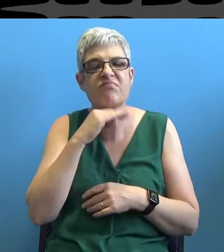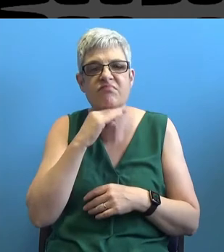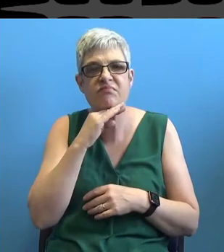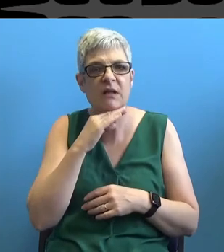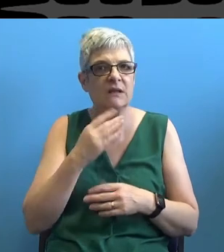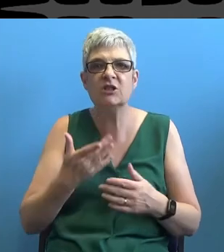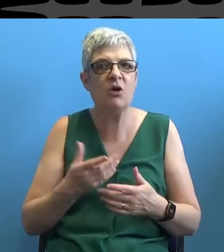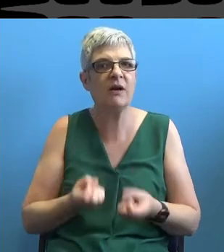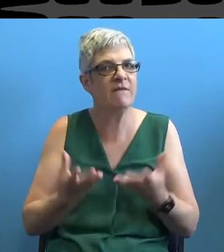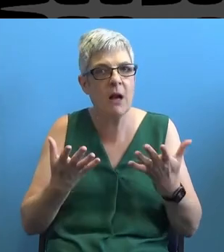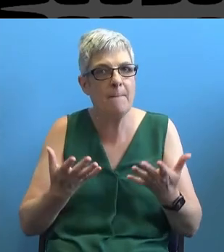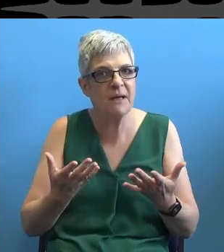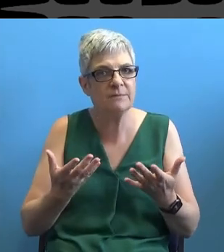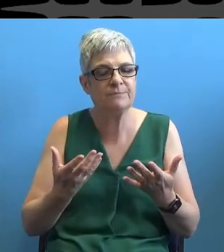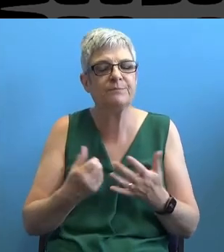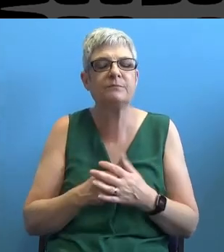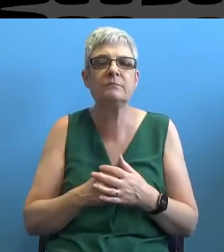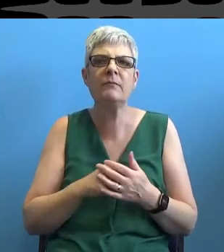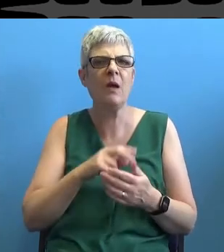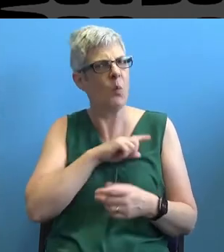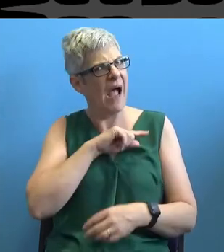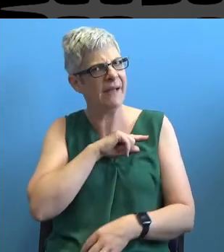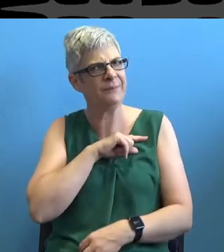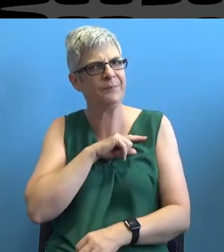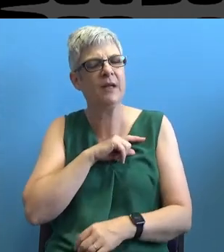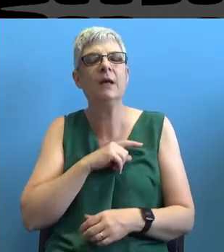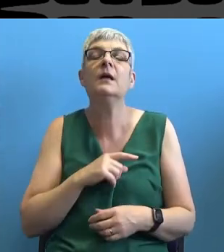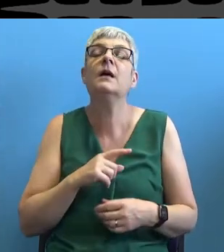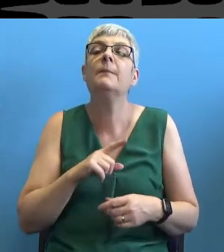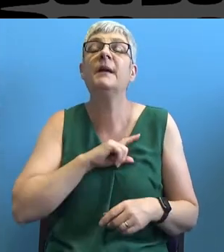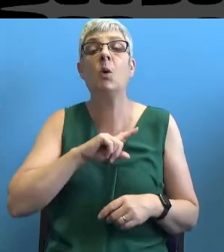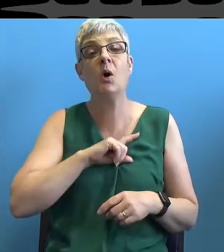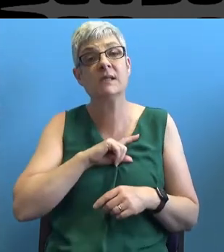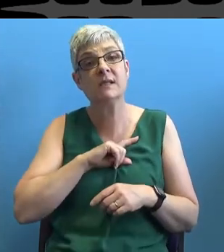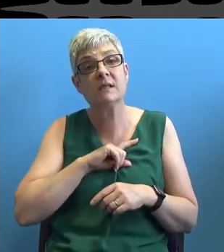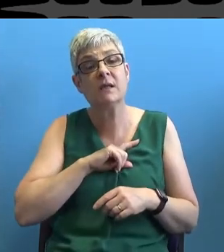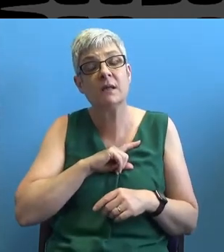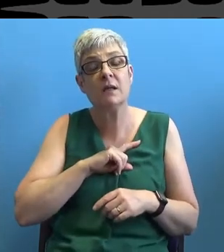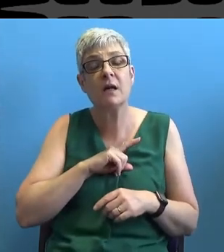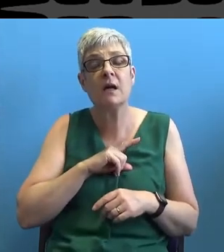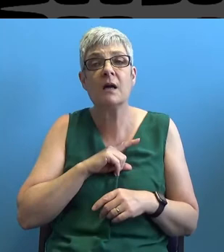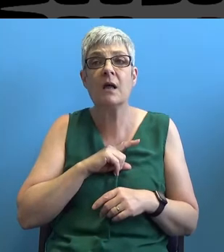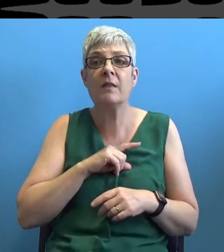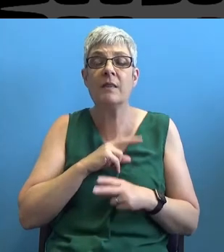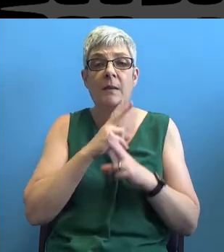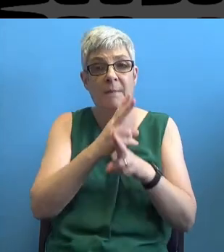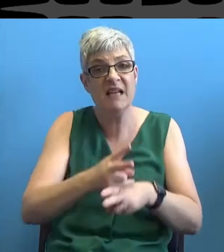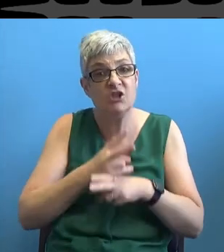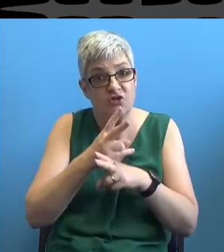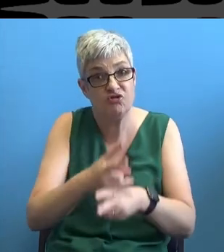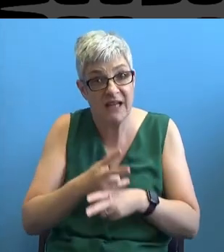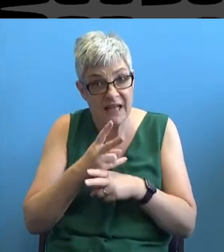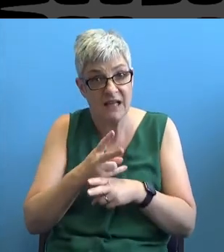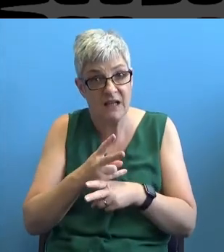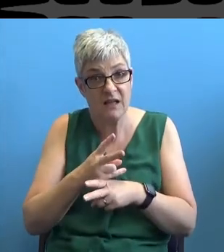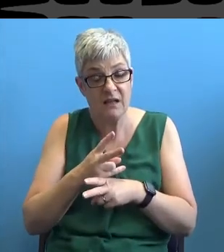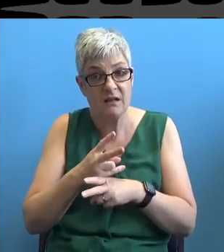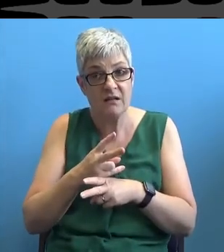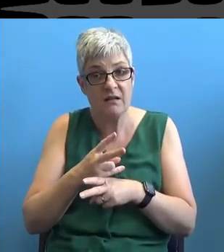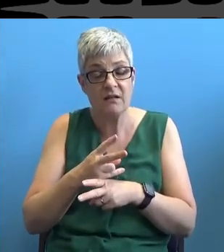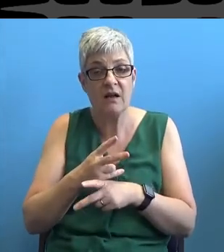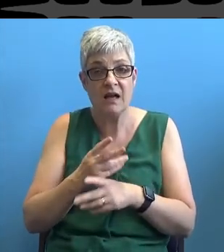Well, he's not lost heart, he says, because the ministry has come, that he's been called to, has come through God's